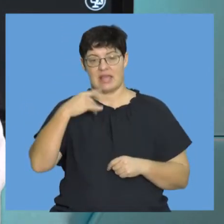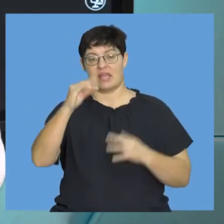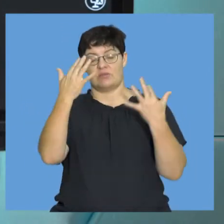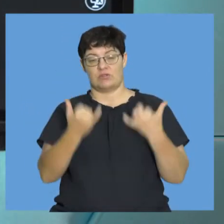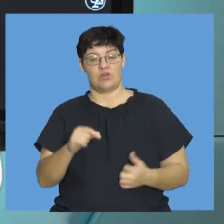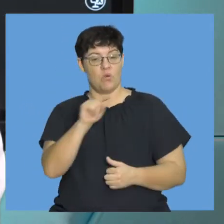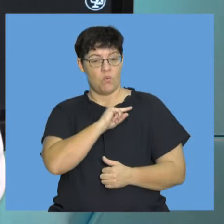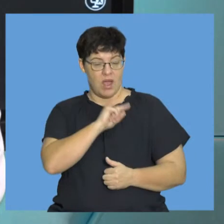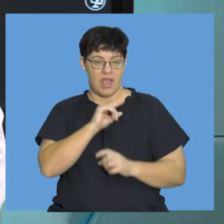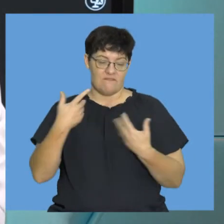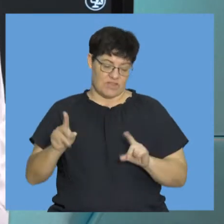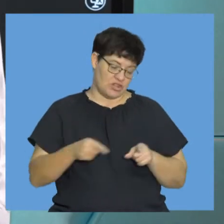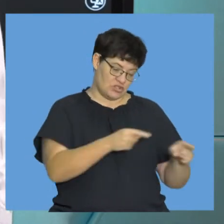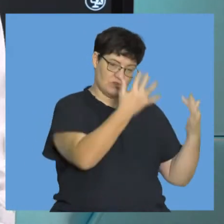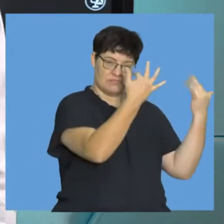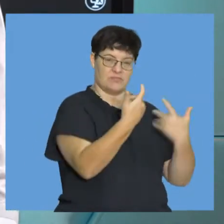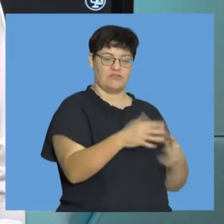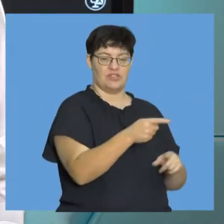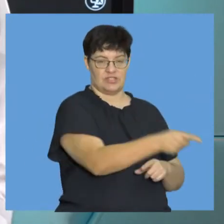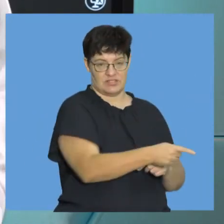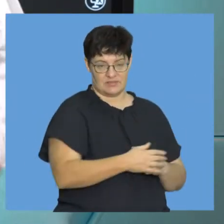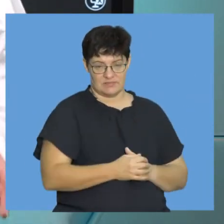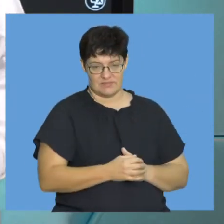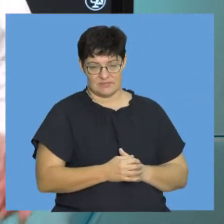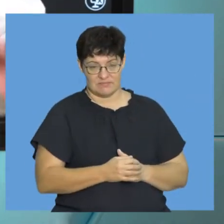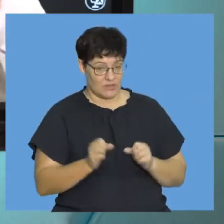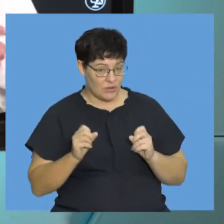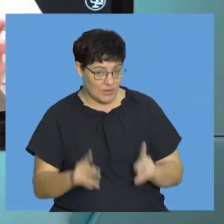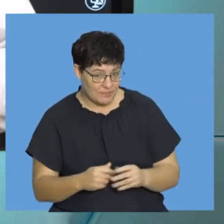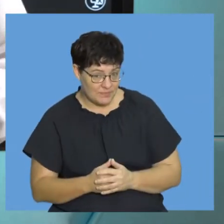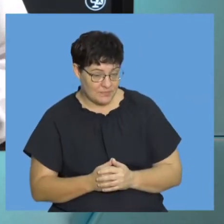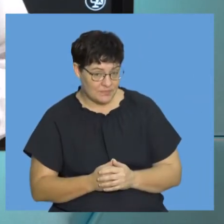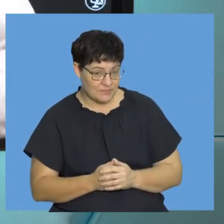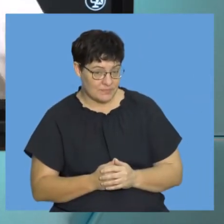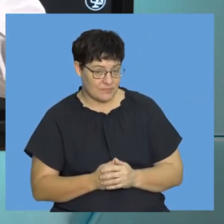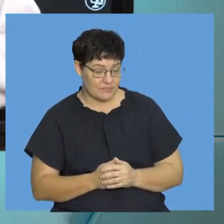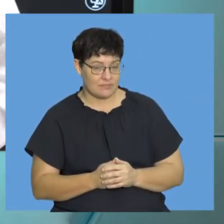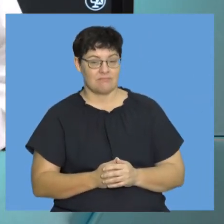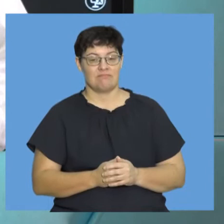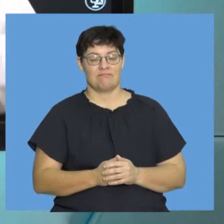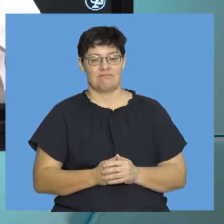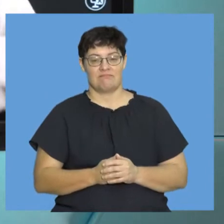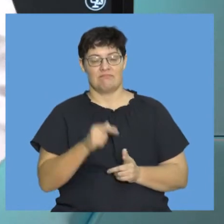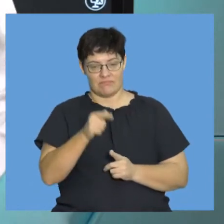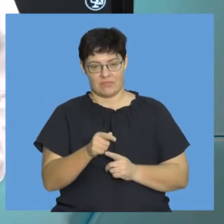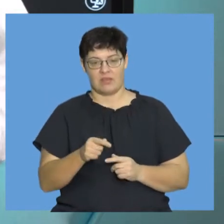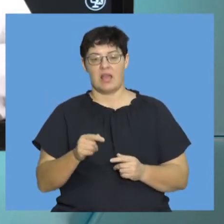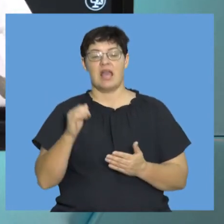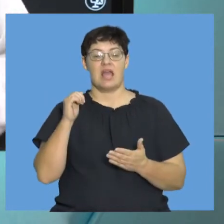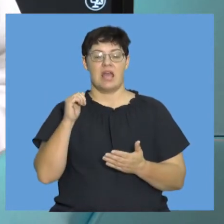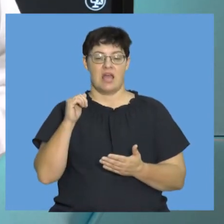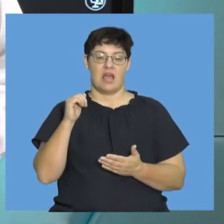done the calculations. Okay, so guys, that is the creditors